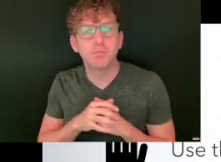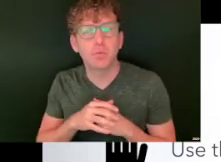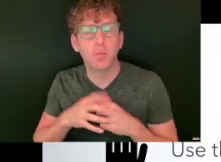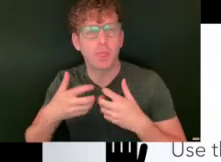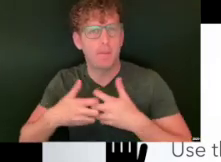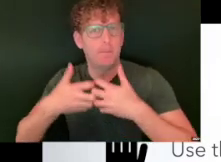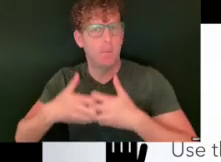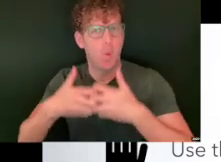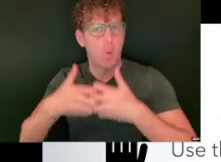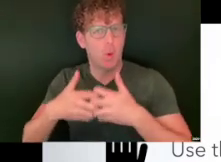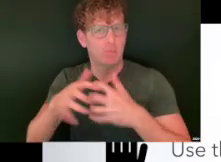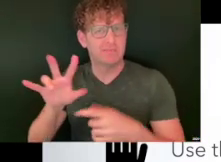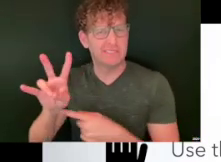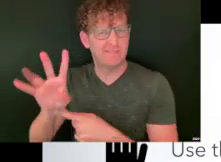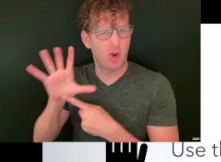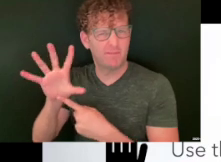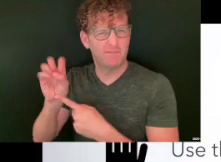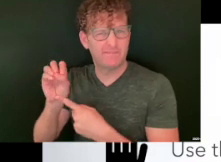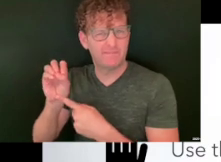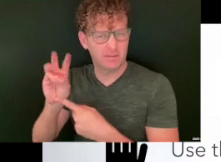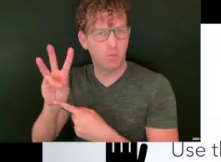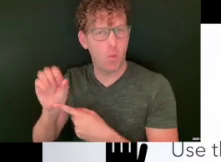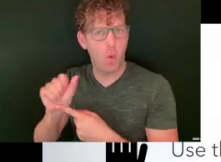you're using Zoom,